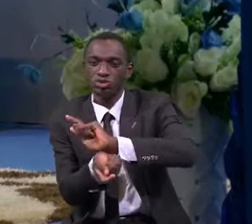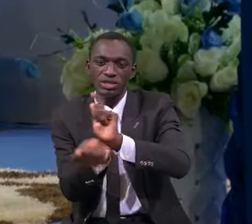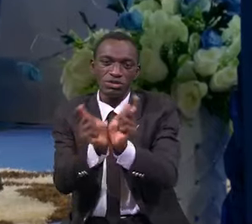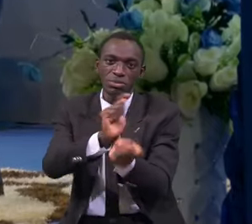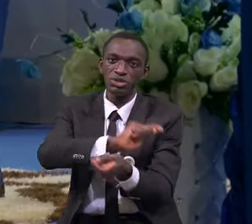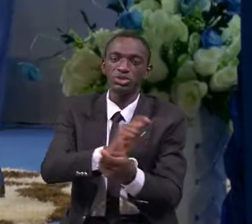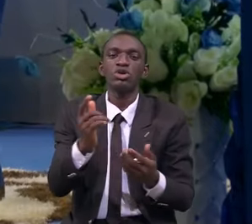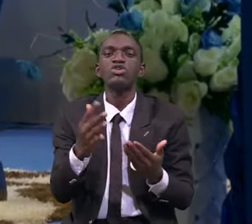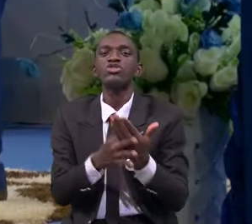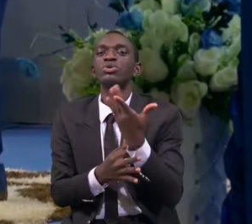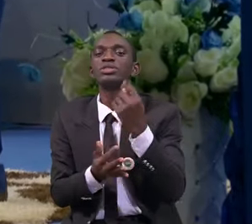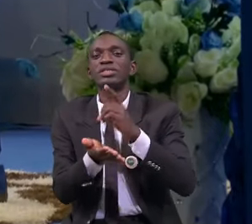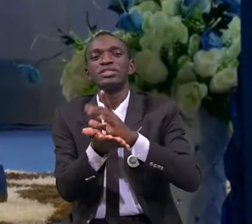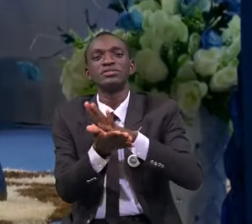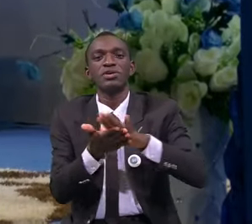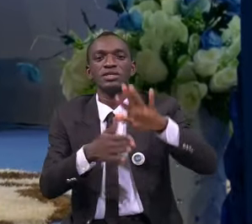touch.